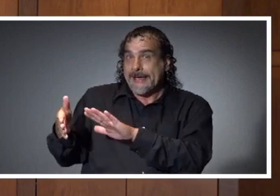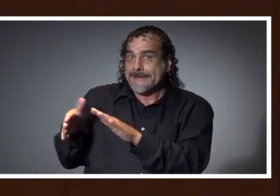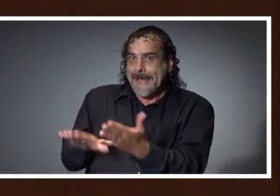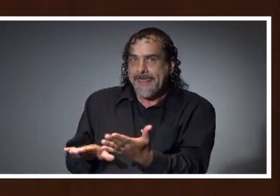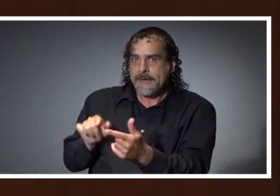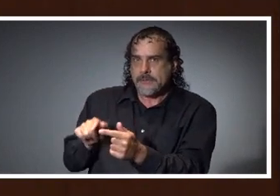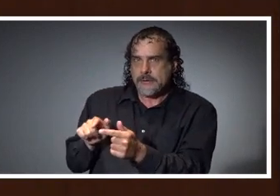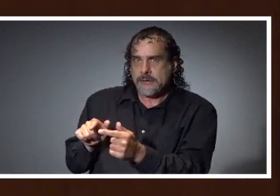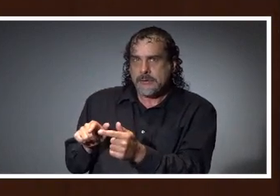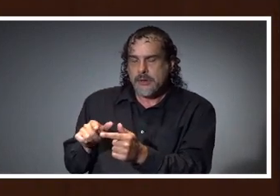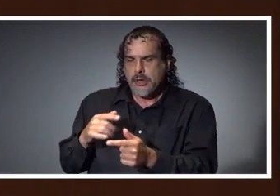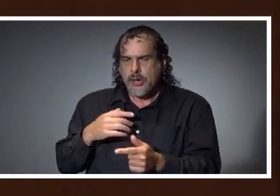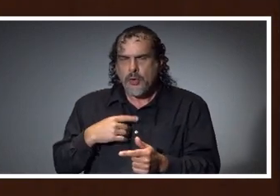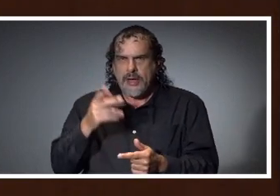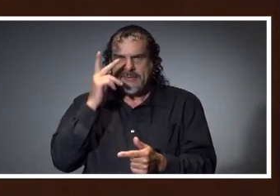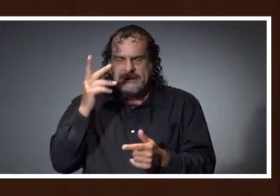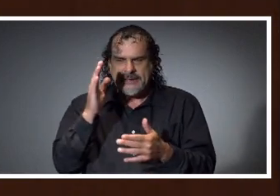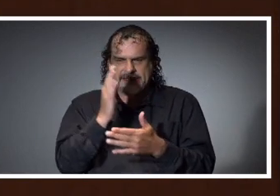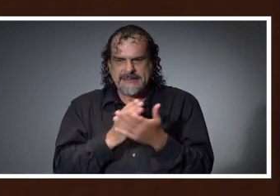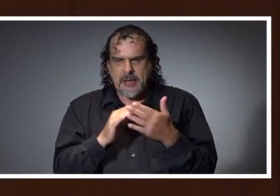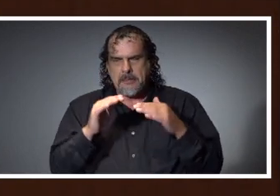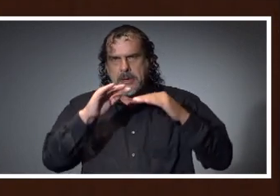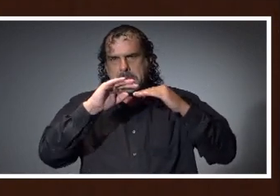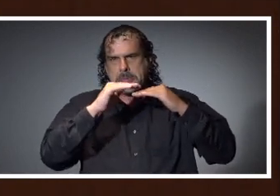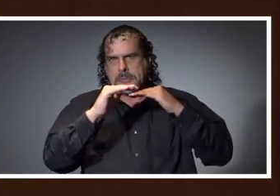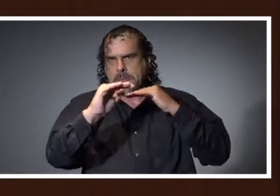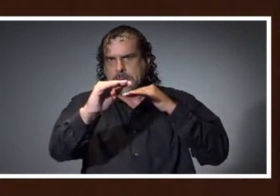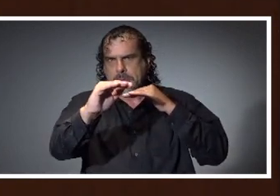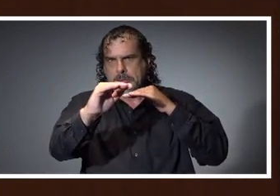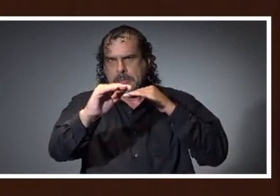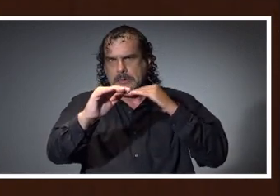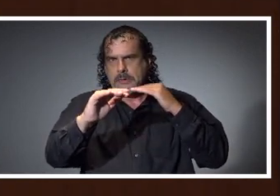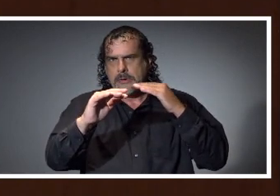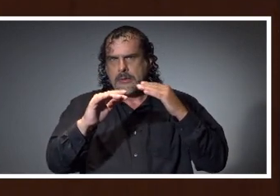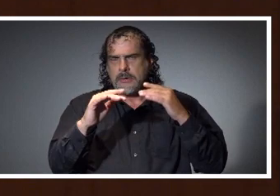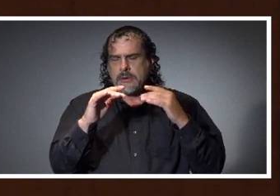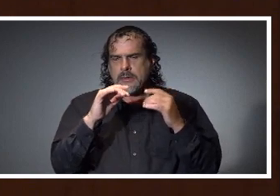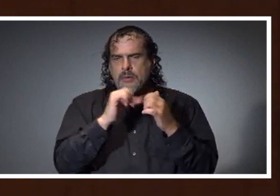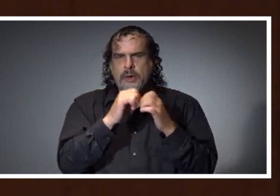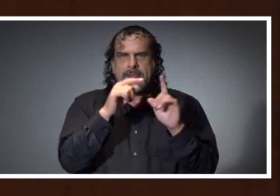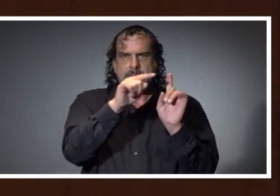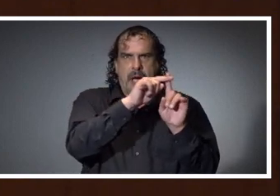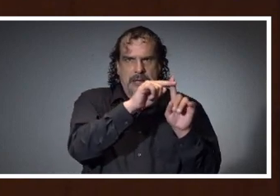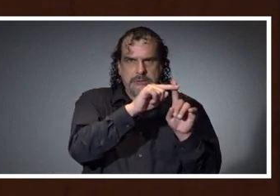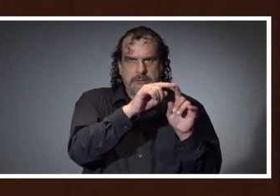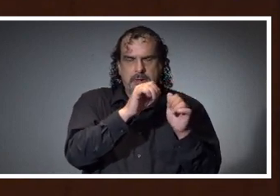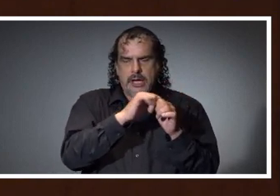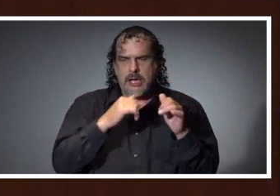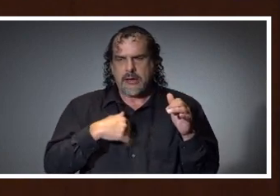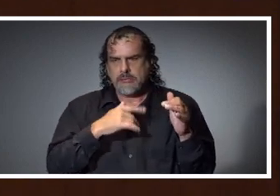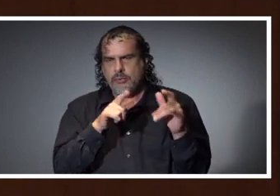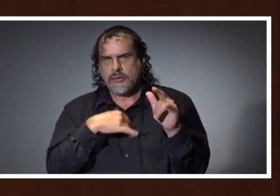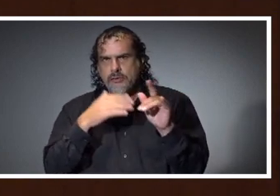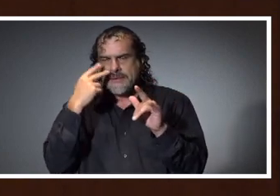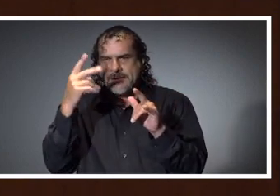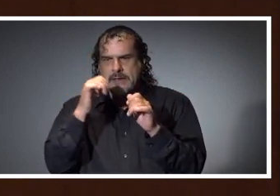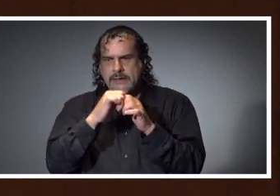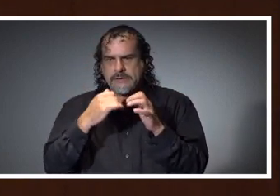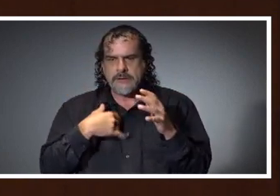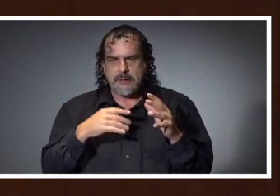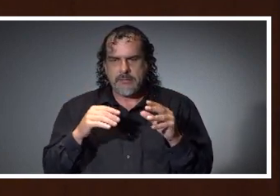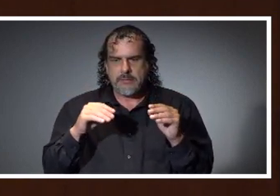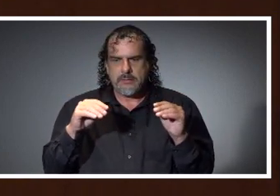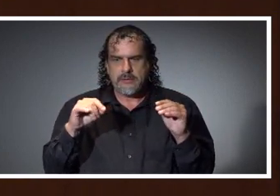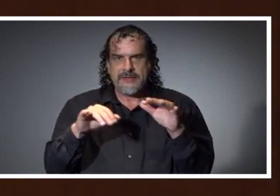We have seen some moderation in the daily case counts, and this is also consistent with other lines of evidence that we're seeing some moderation in transmission. We're